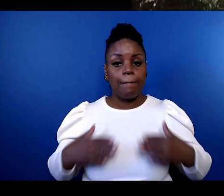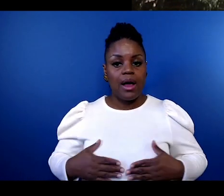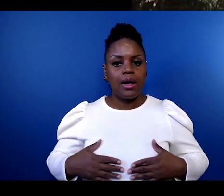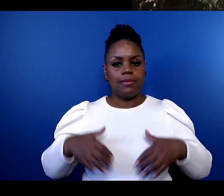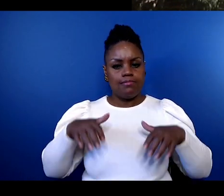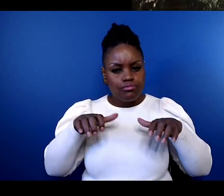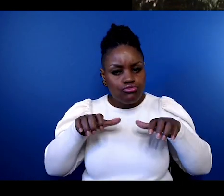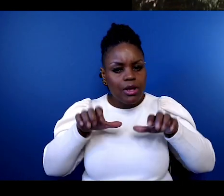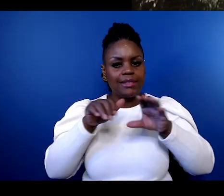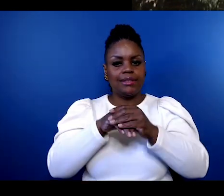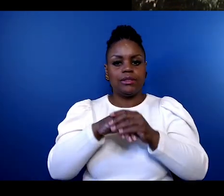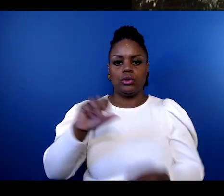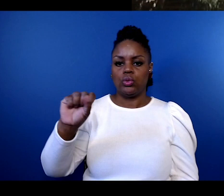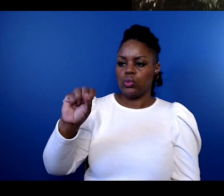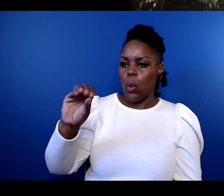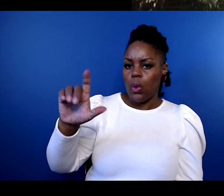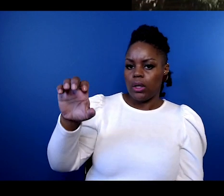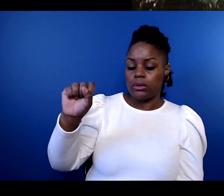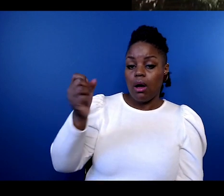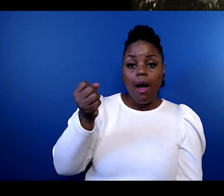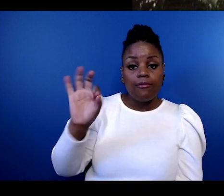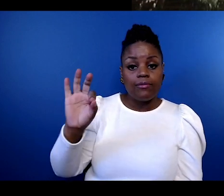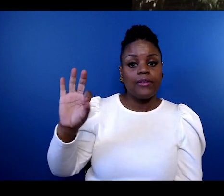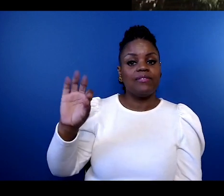Next, we're going to move into our sun salutations.